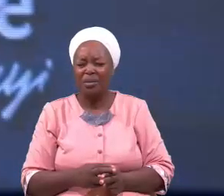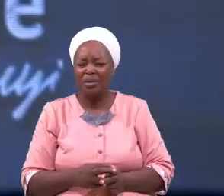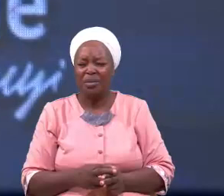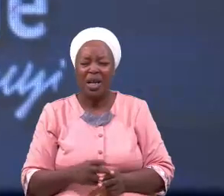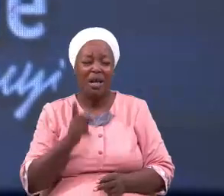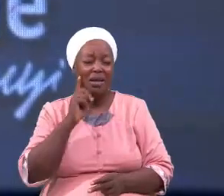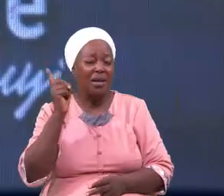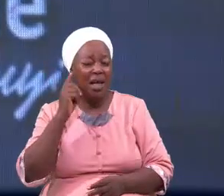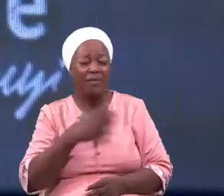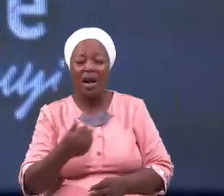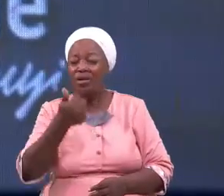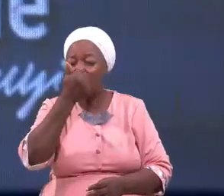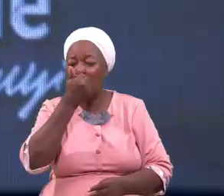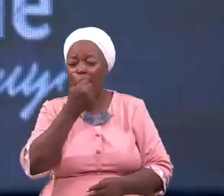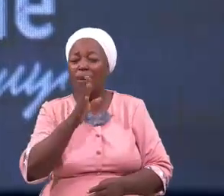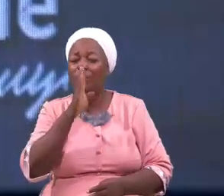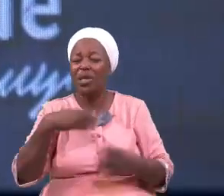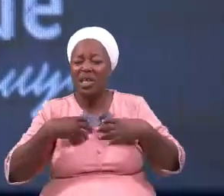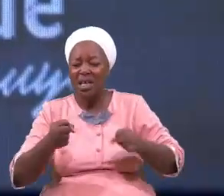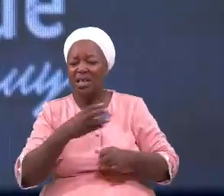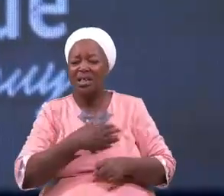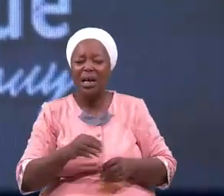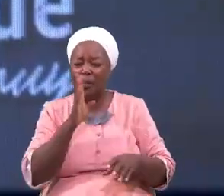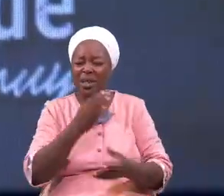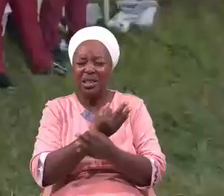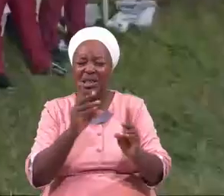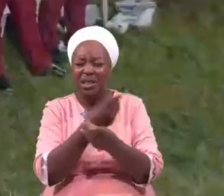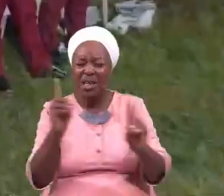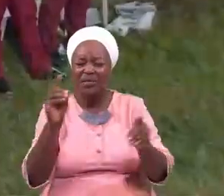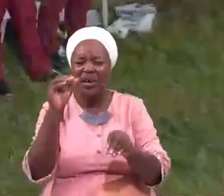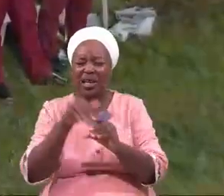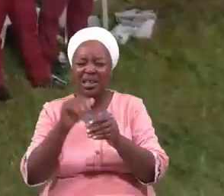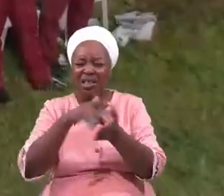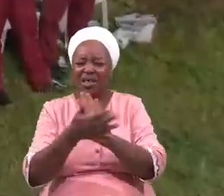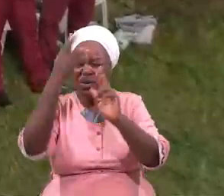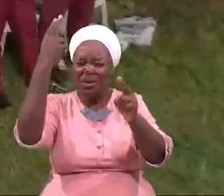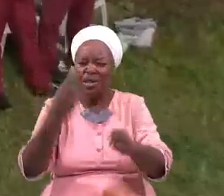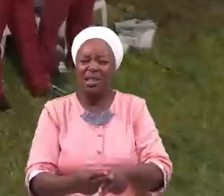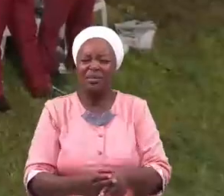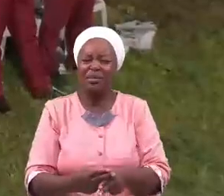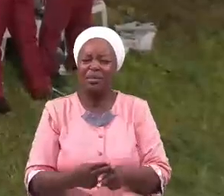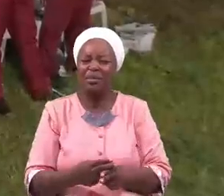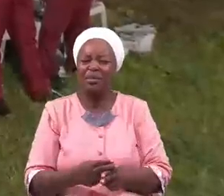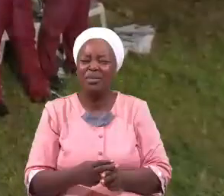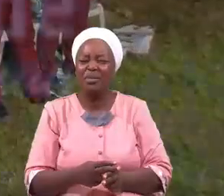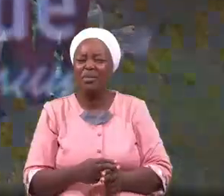Deaf and dumb, be healed and delivered in Jesus' name.